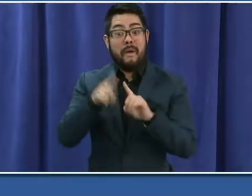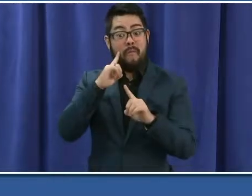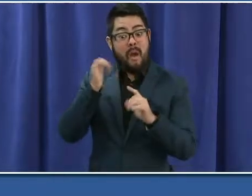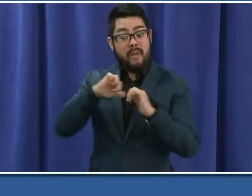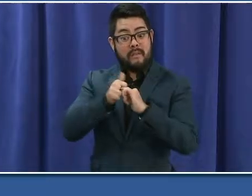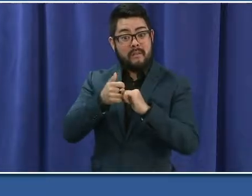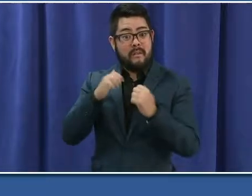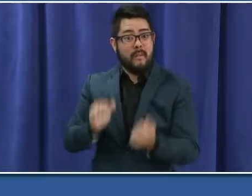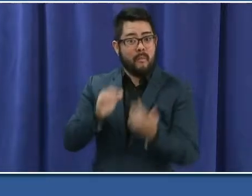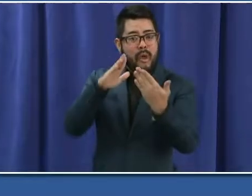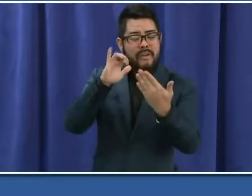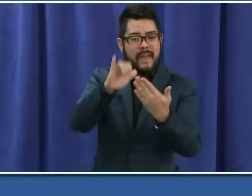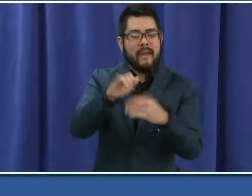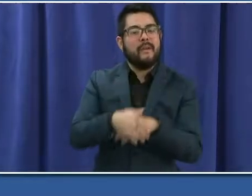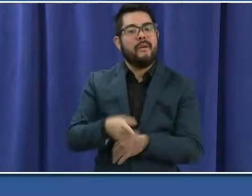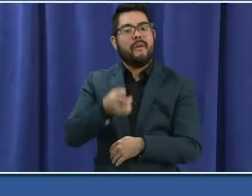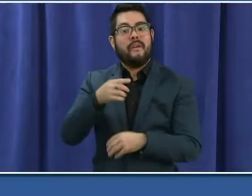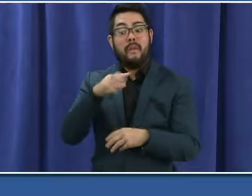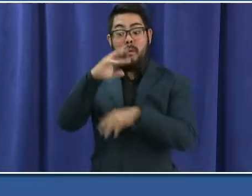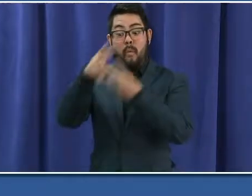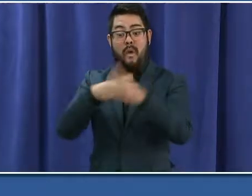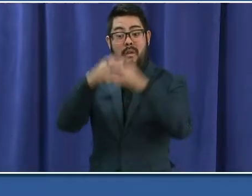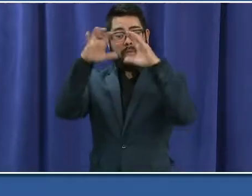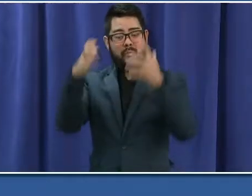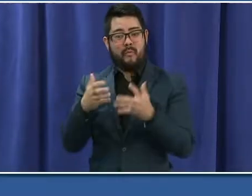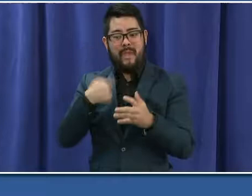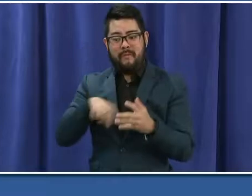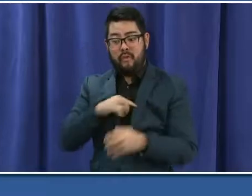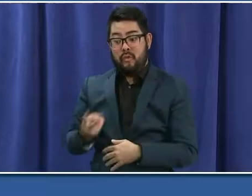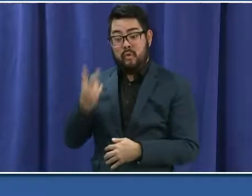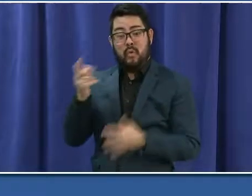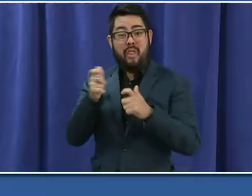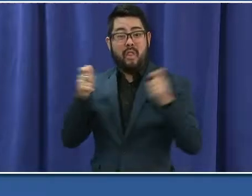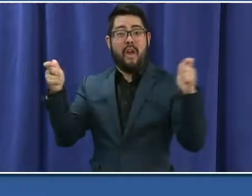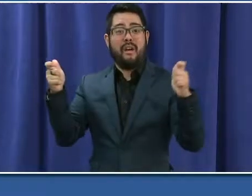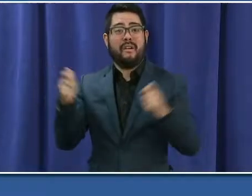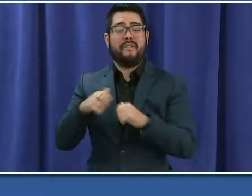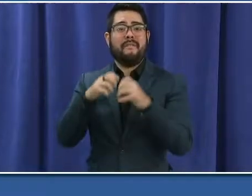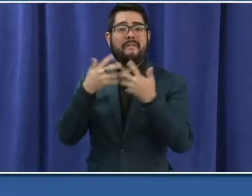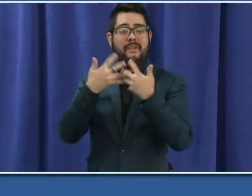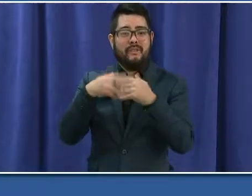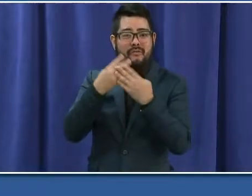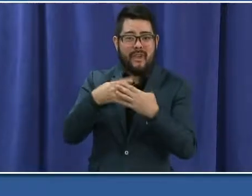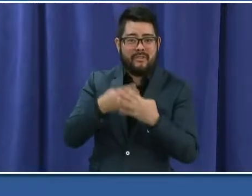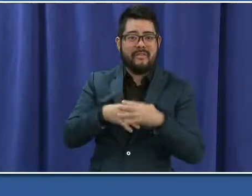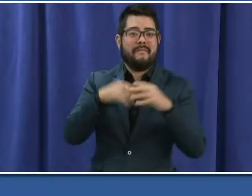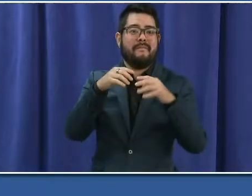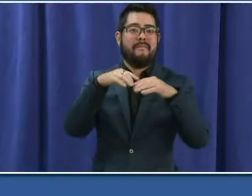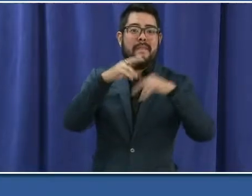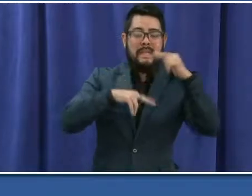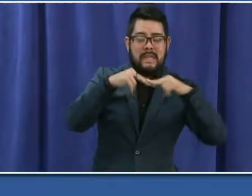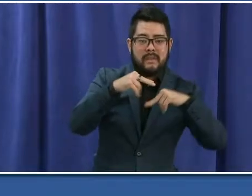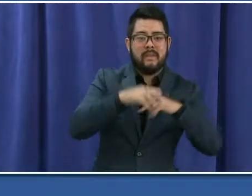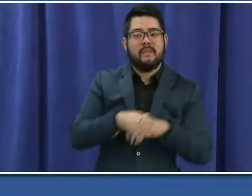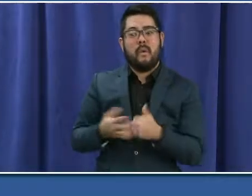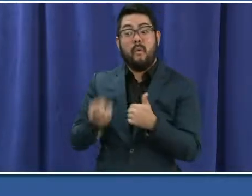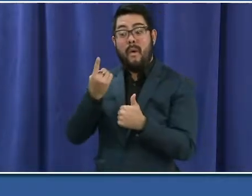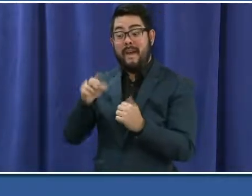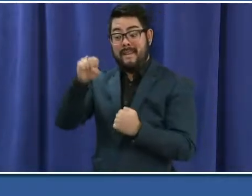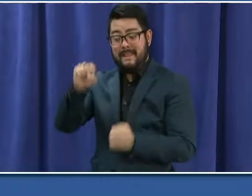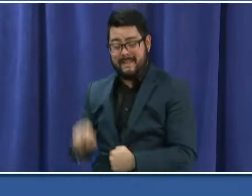we have 2 of the world's largest filtration plants, one being Sawyer on the south side, and let's say that was the first one